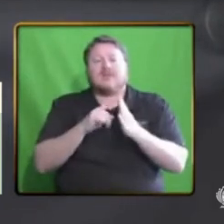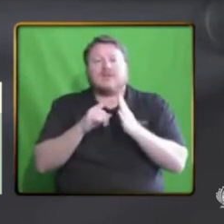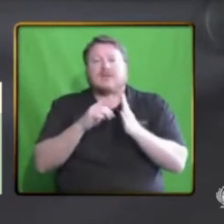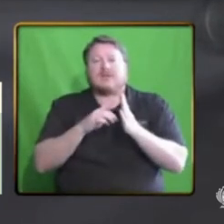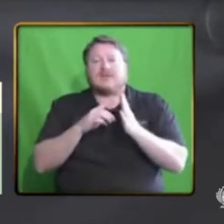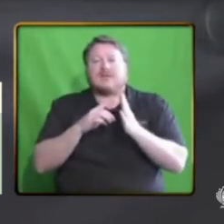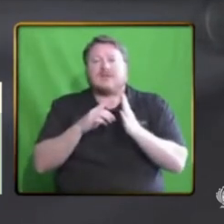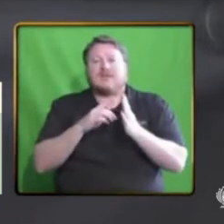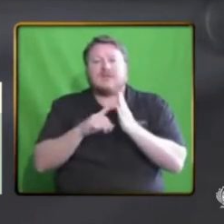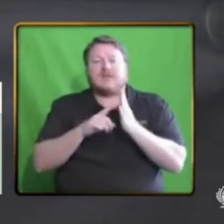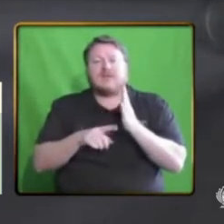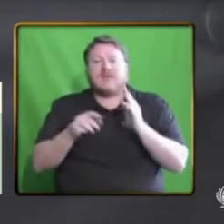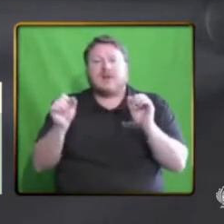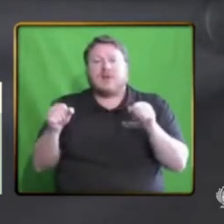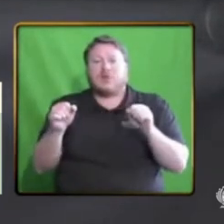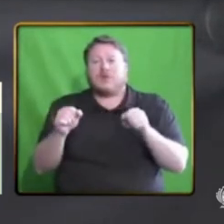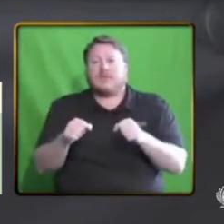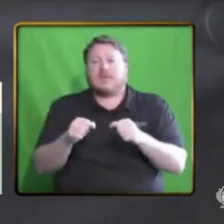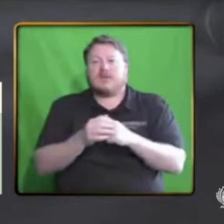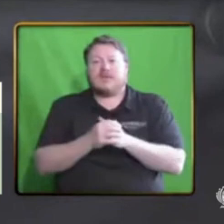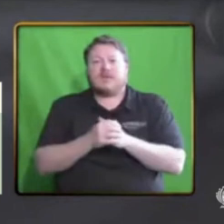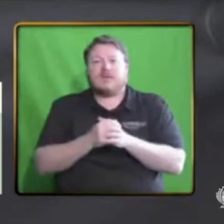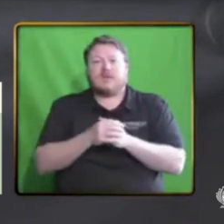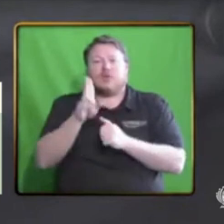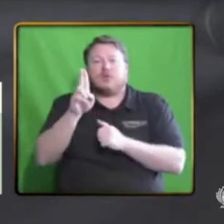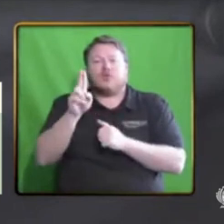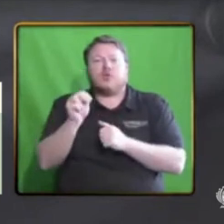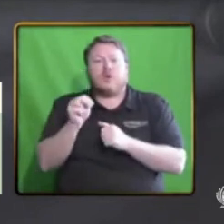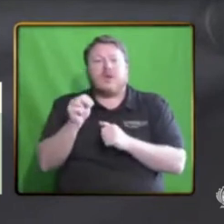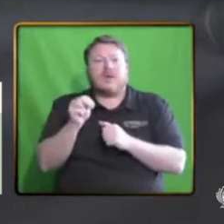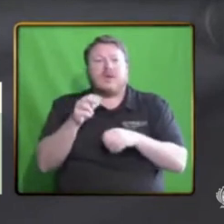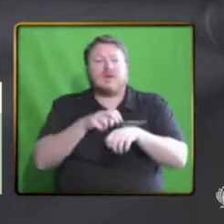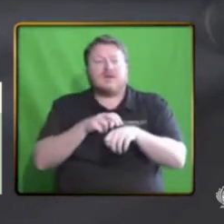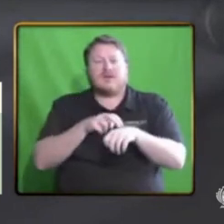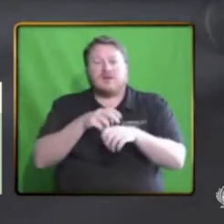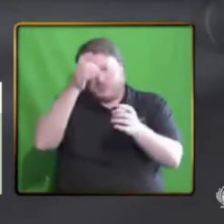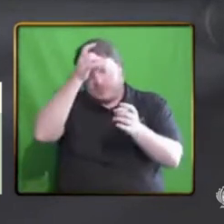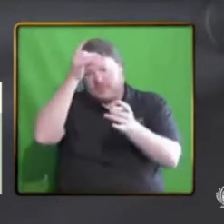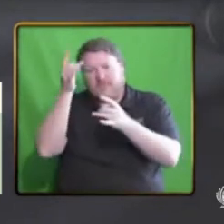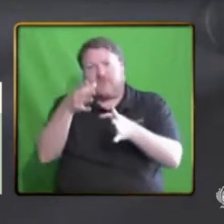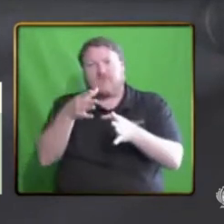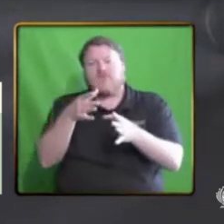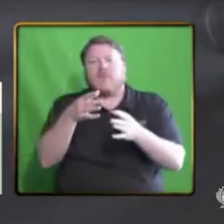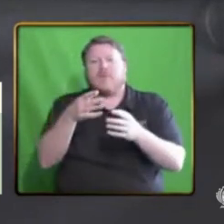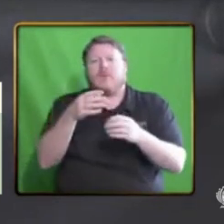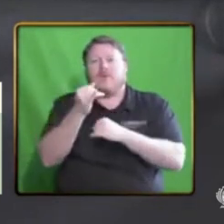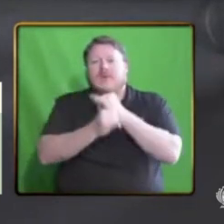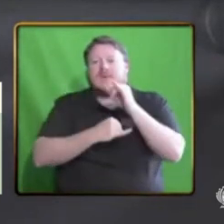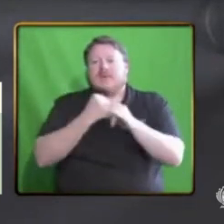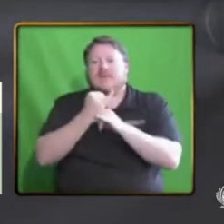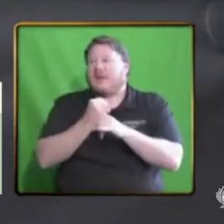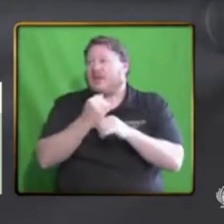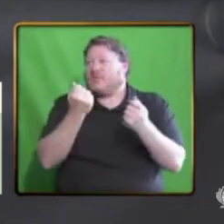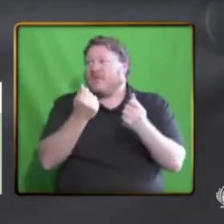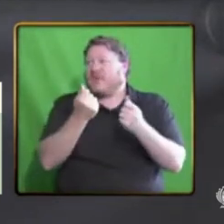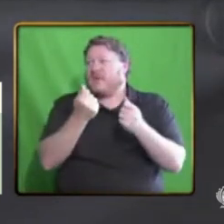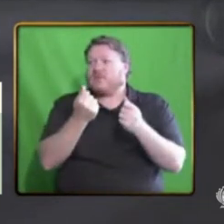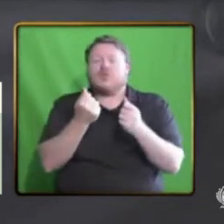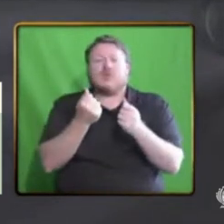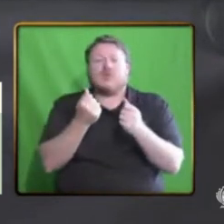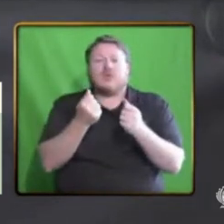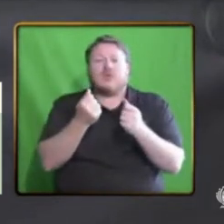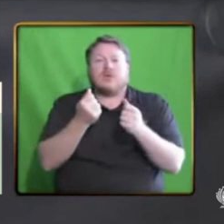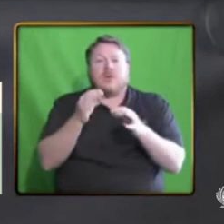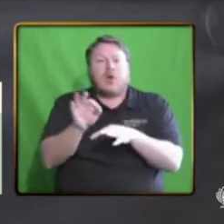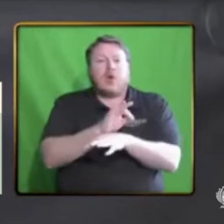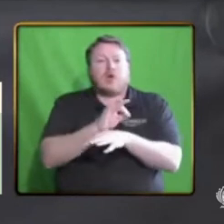ever at the UN on the need to reform the international financial architecture so that it